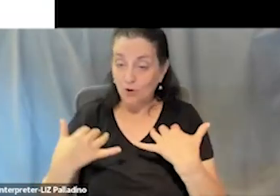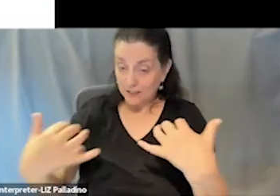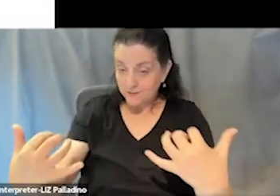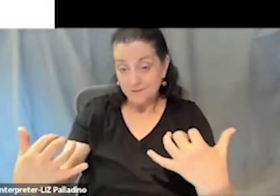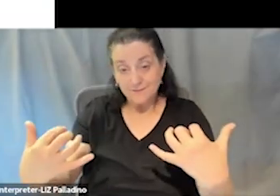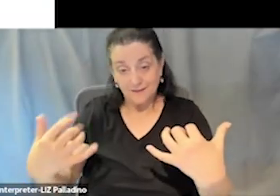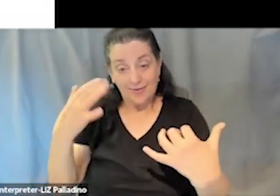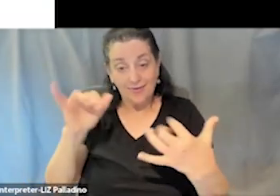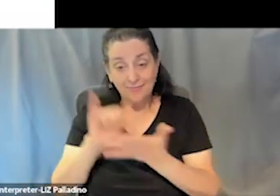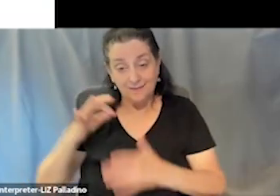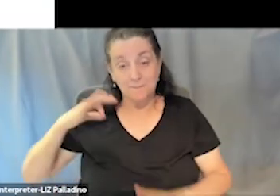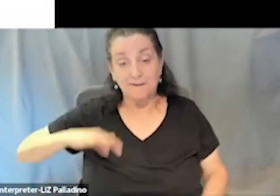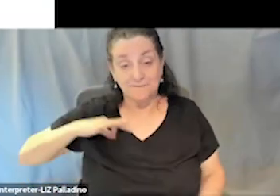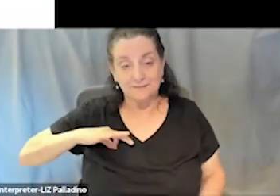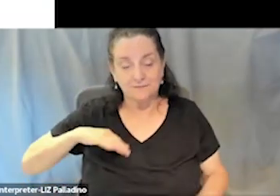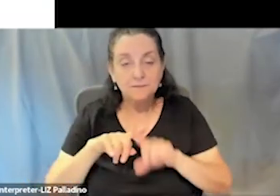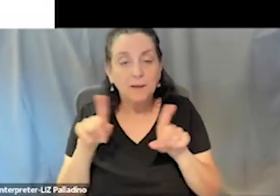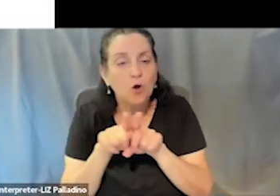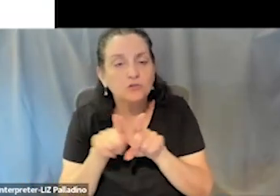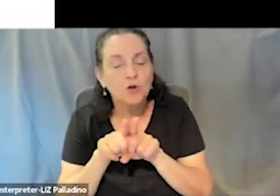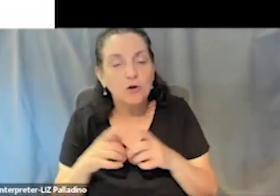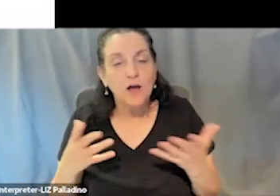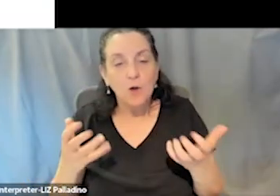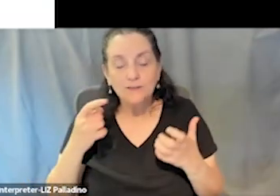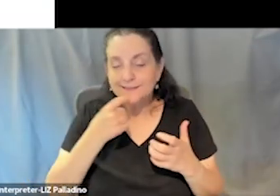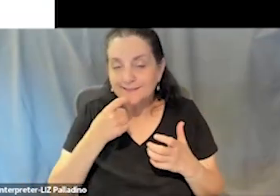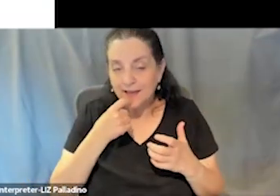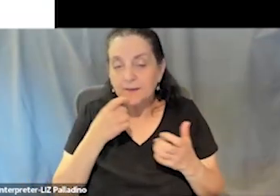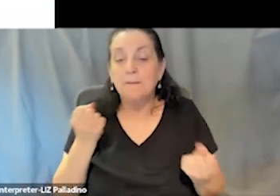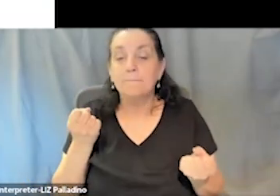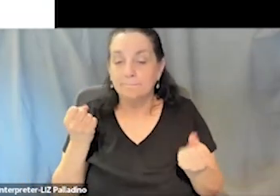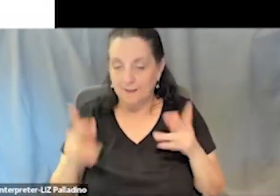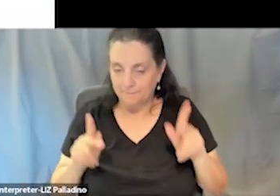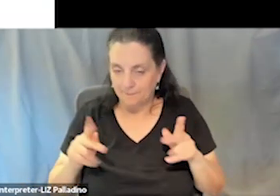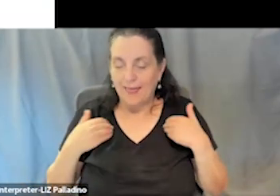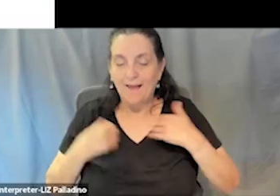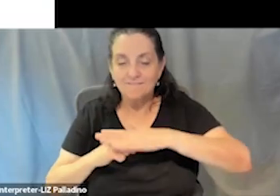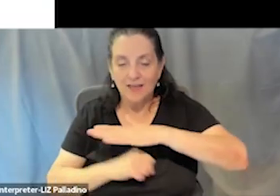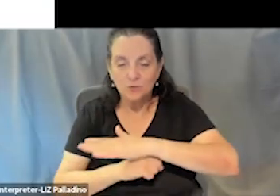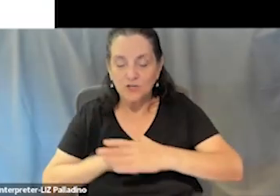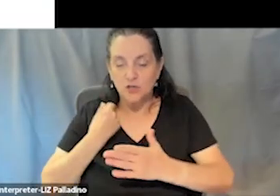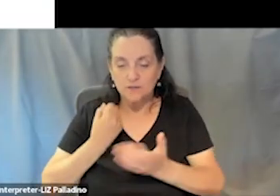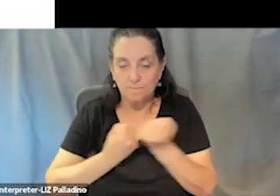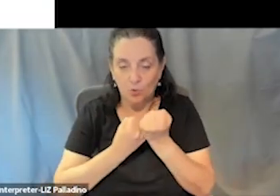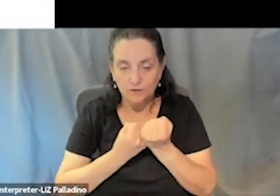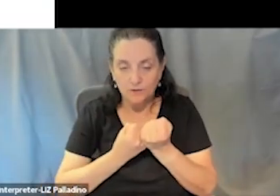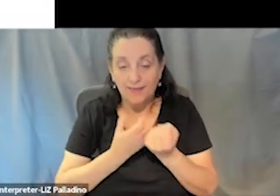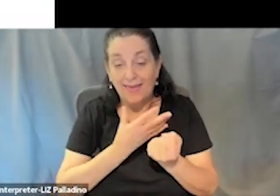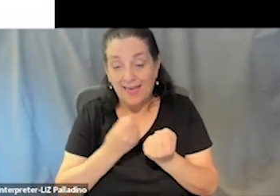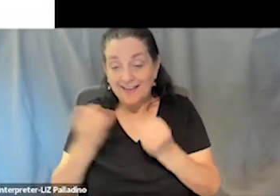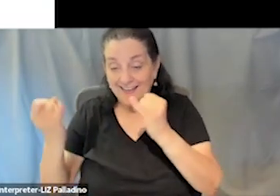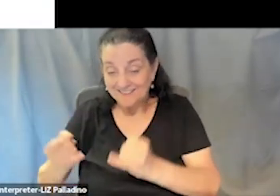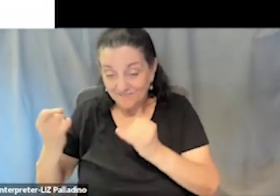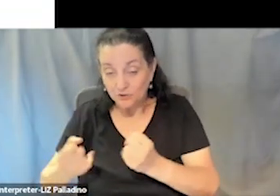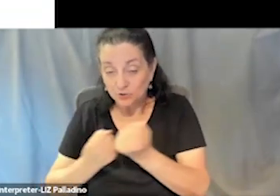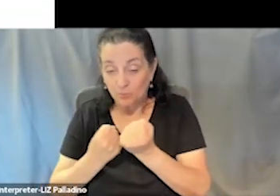audiences. I would also say, I think many of you probably get foundation support. Foundation support and individual support are